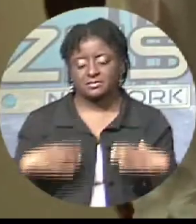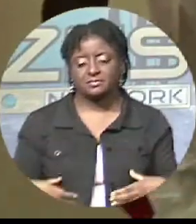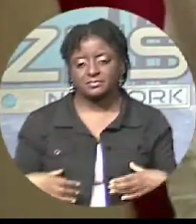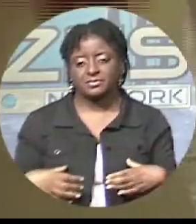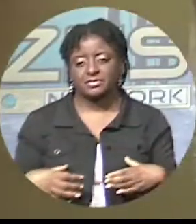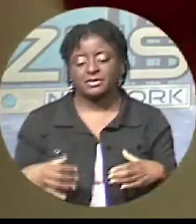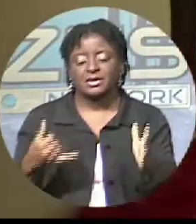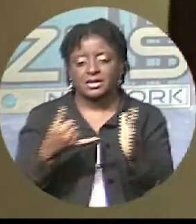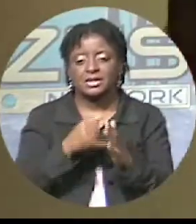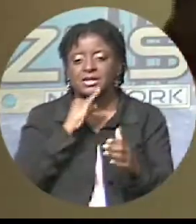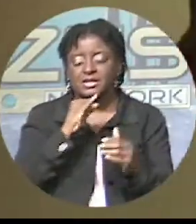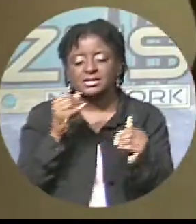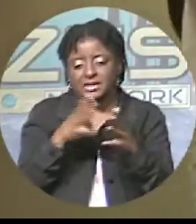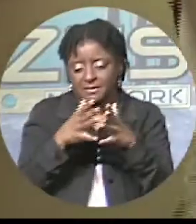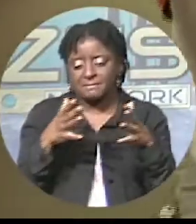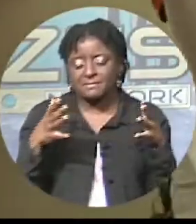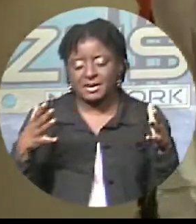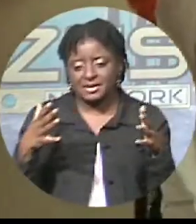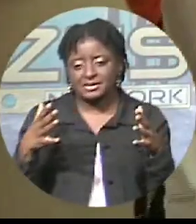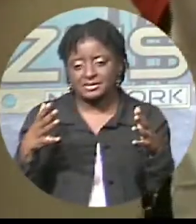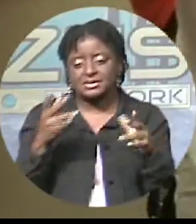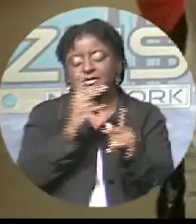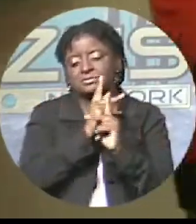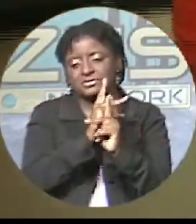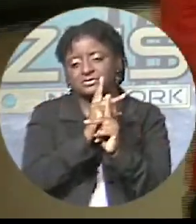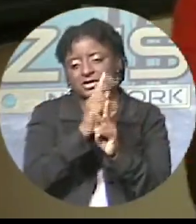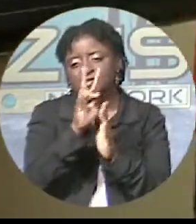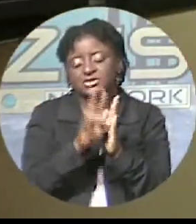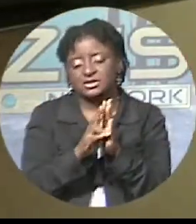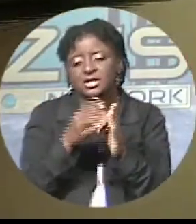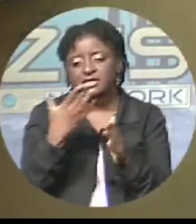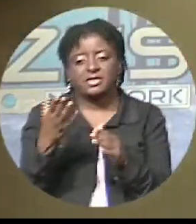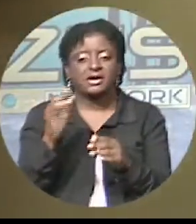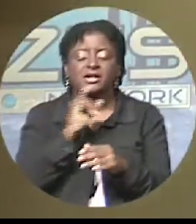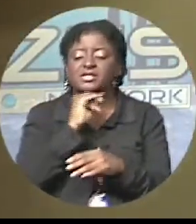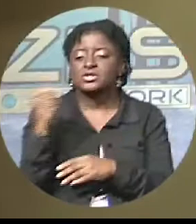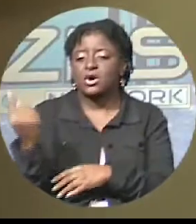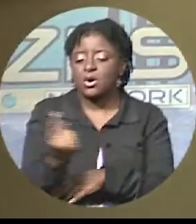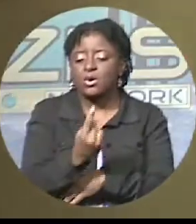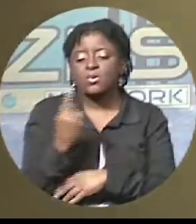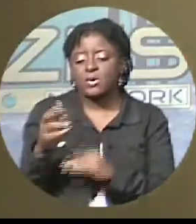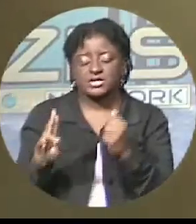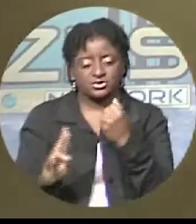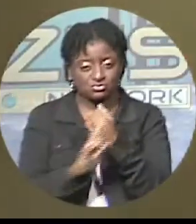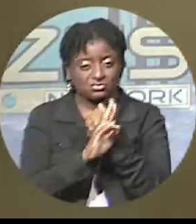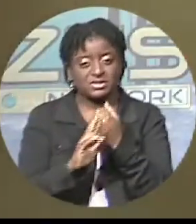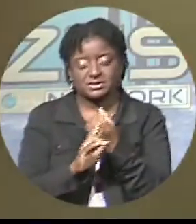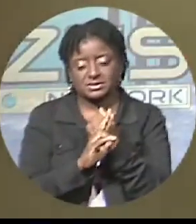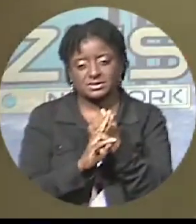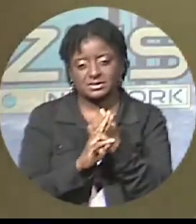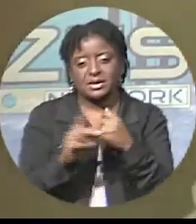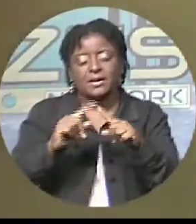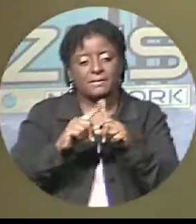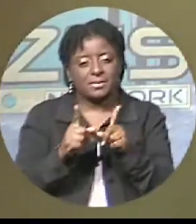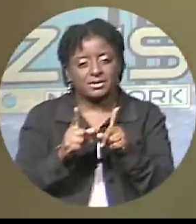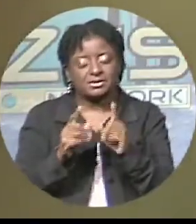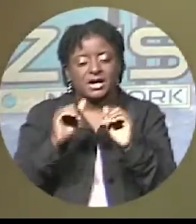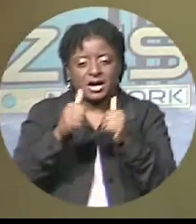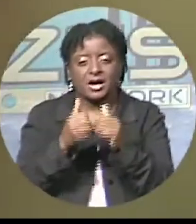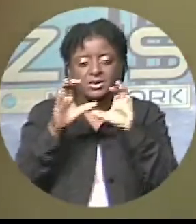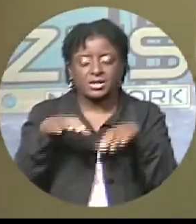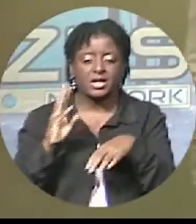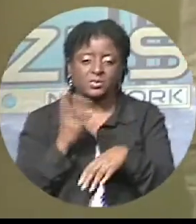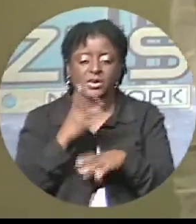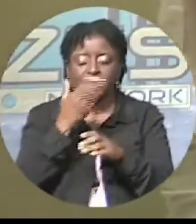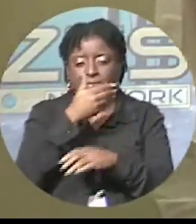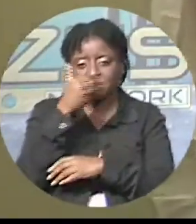And again, there's always risk involved at all times. It really doesn't matter. But the thing is that looking at how can we